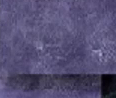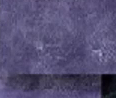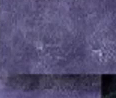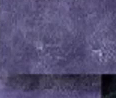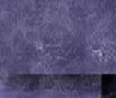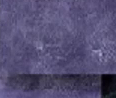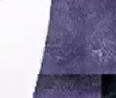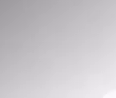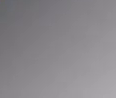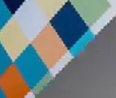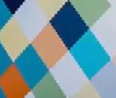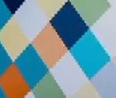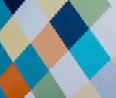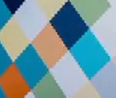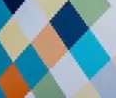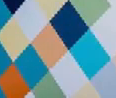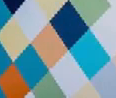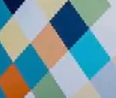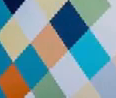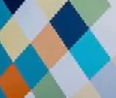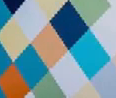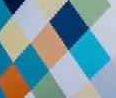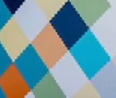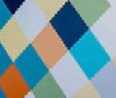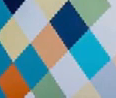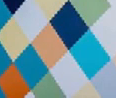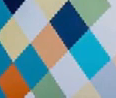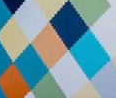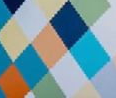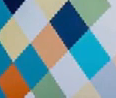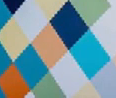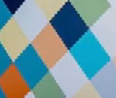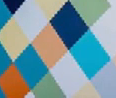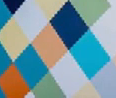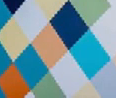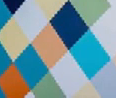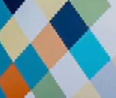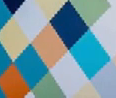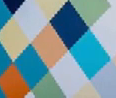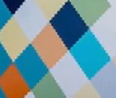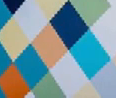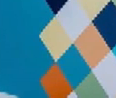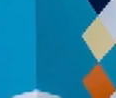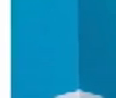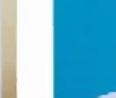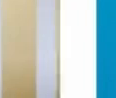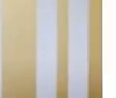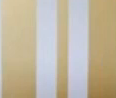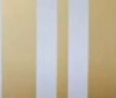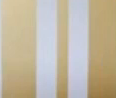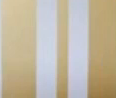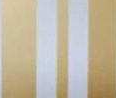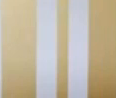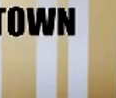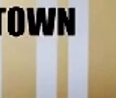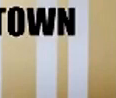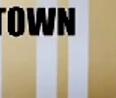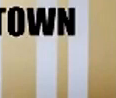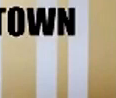paint and everything li ngeen soxla ci seen boutique seen néeg seen kër yi dama ne jokkole nak mom